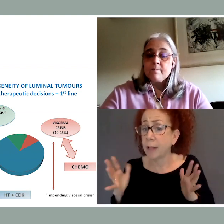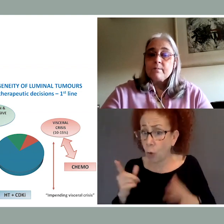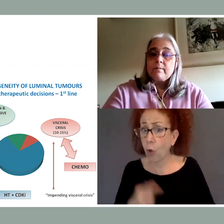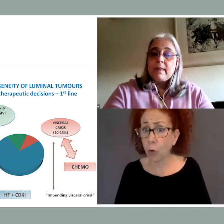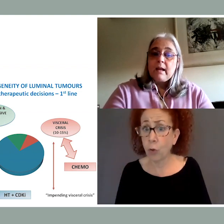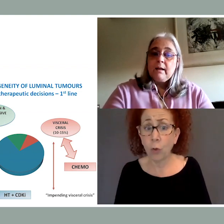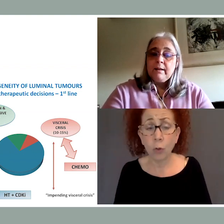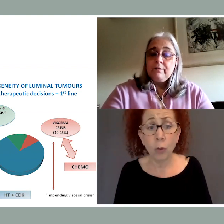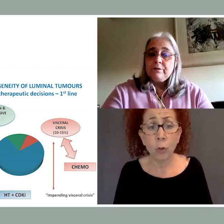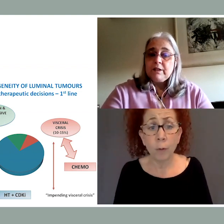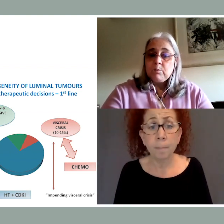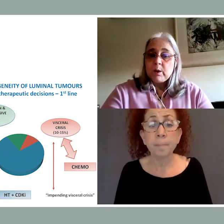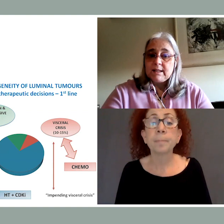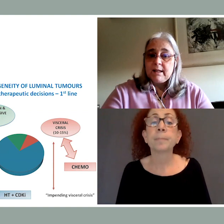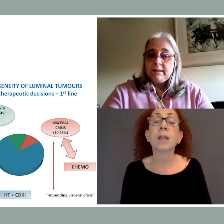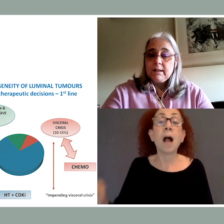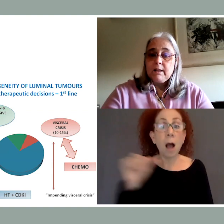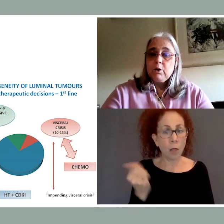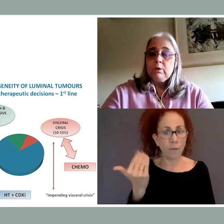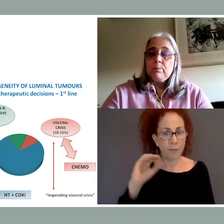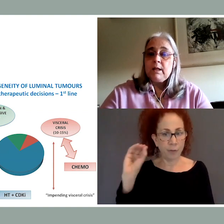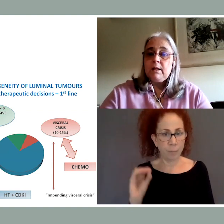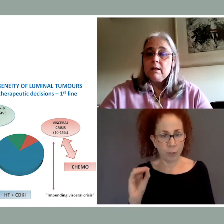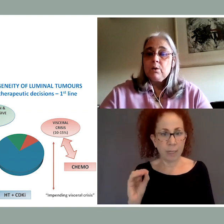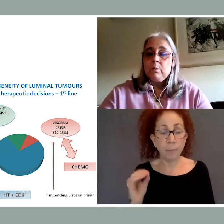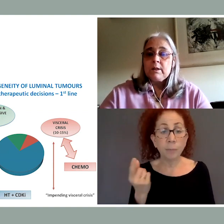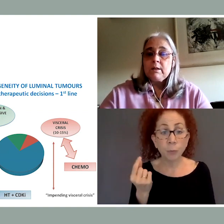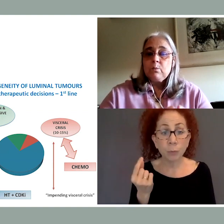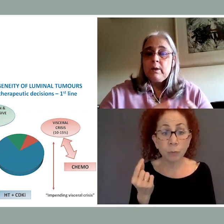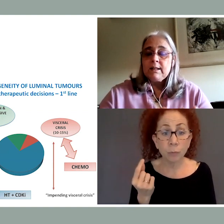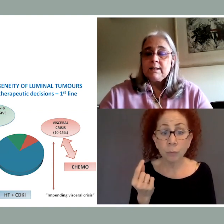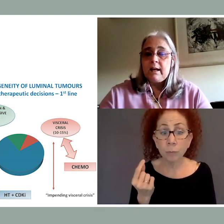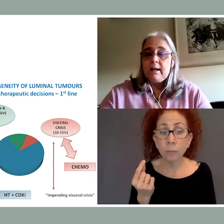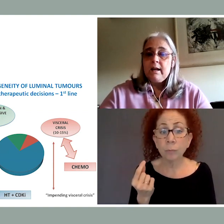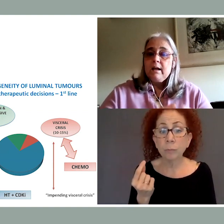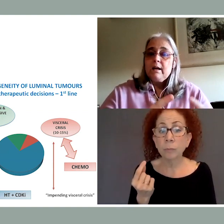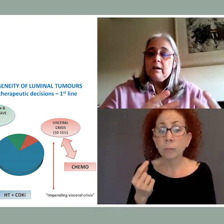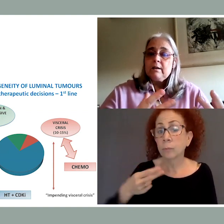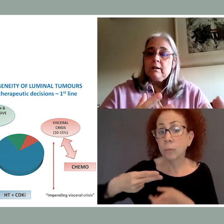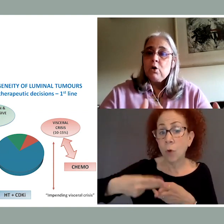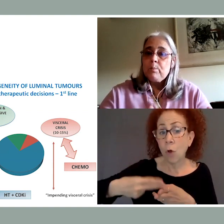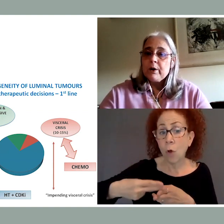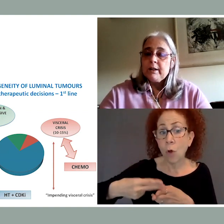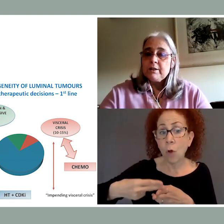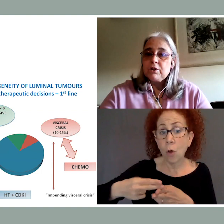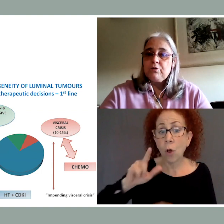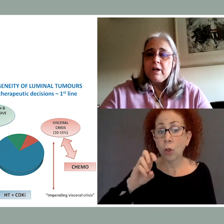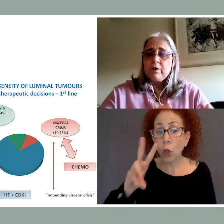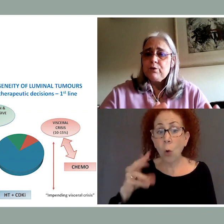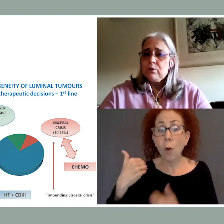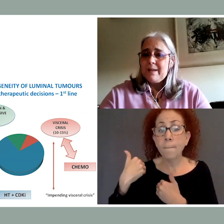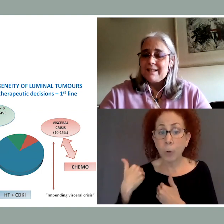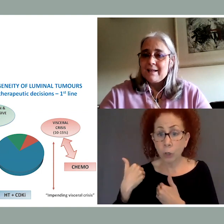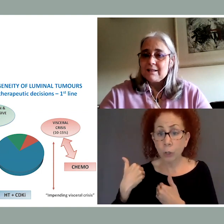cases. Another 15% would be what we can say low burden, so